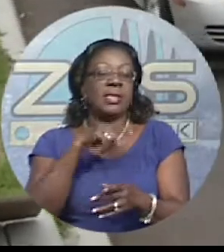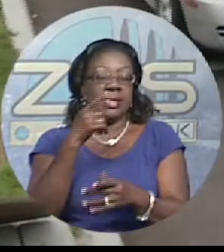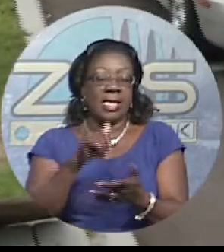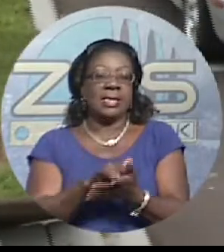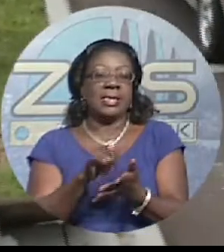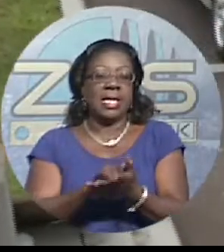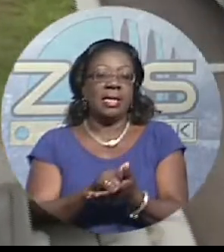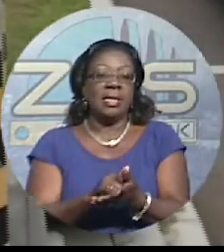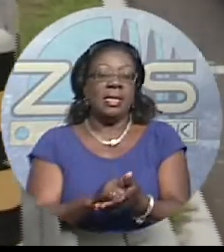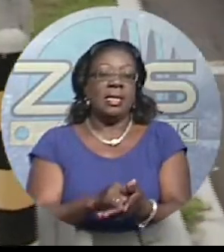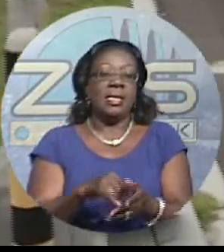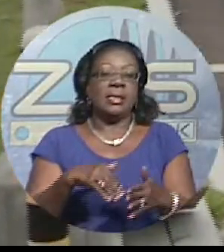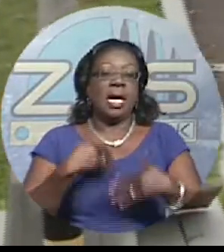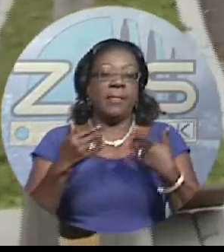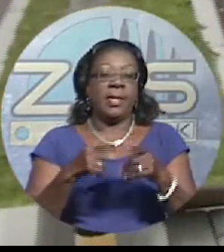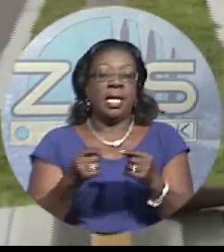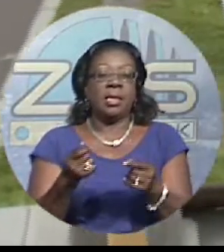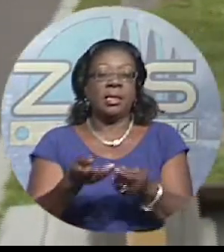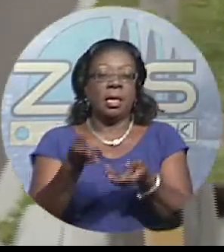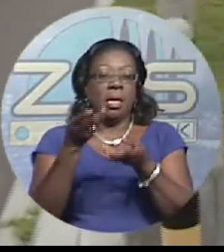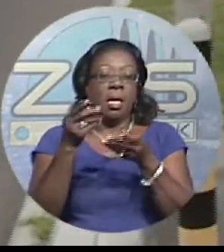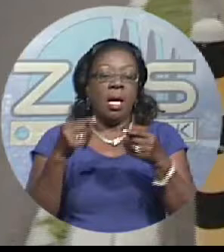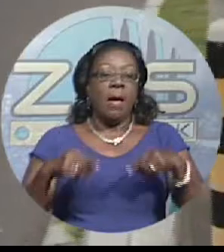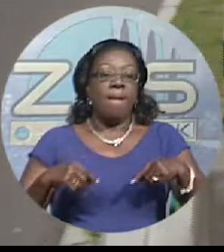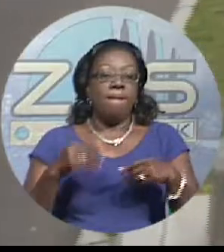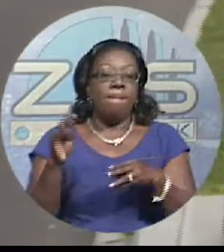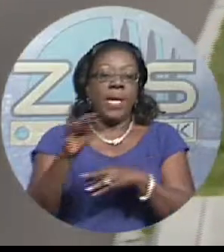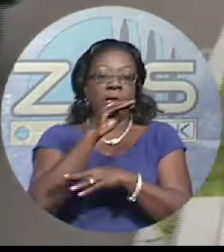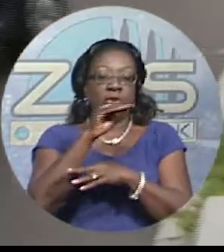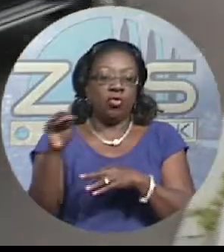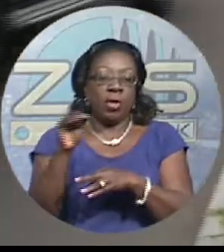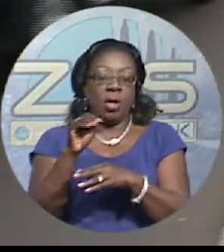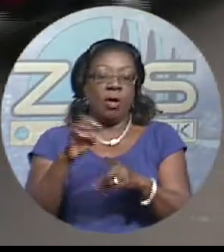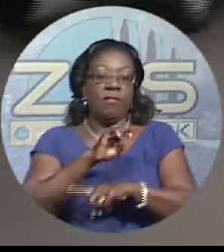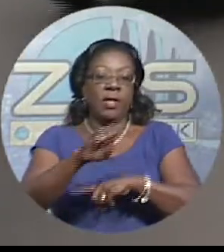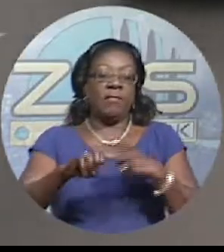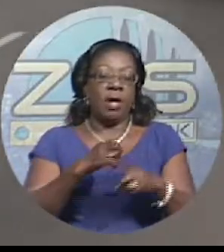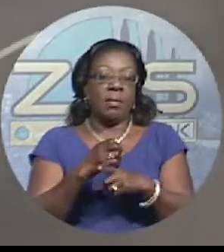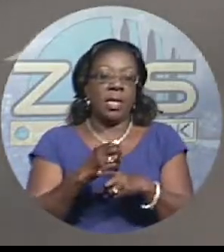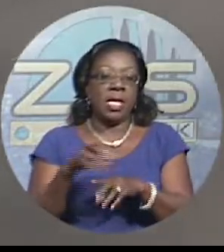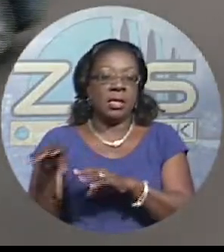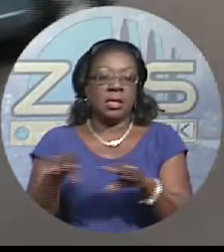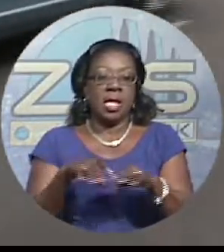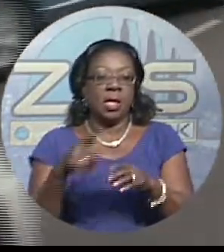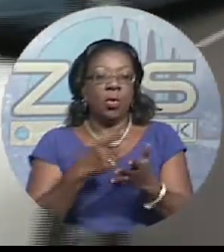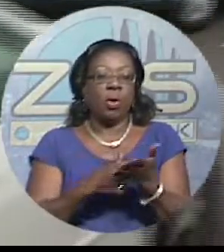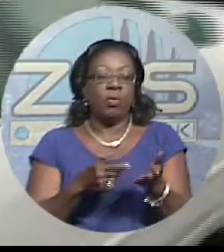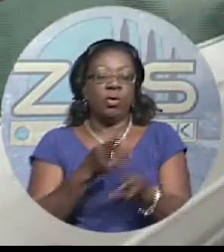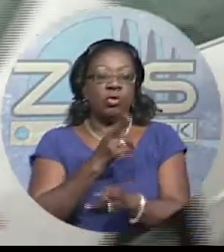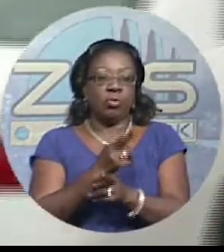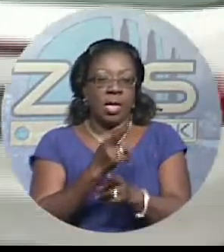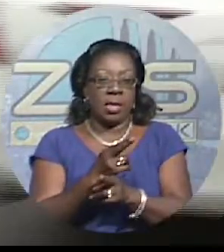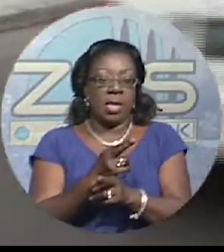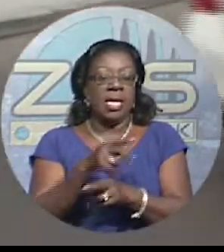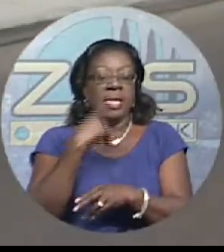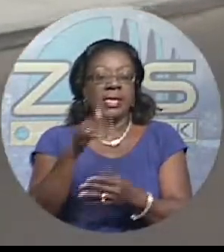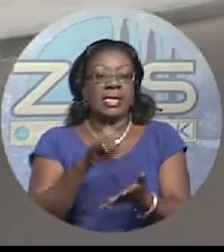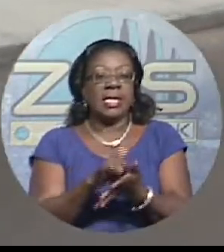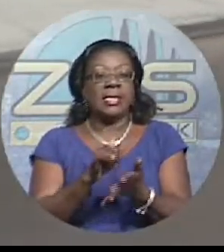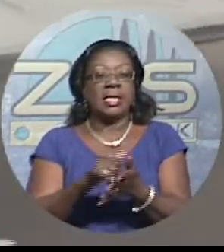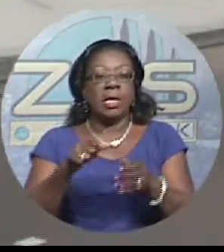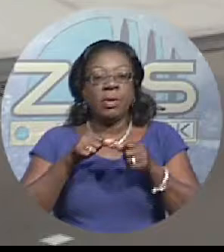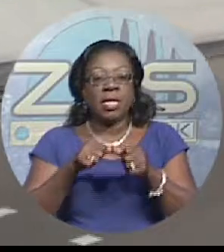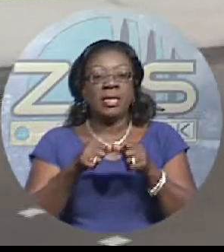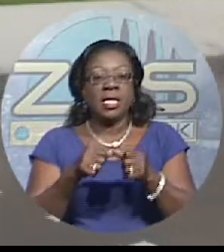ministry's perspective, remediation was done to international best practices. Meantime, health officials, he says, will continue